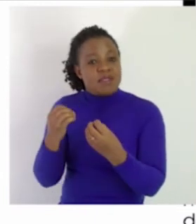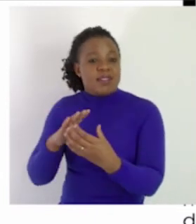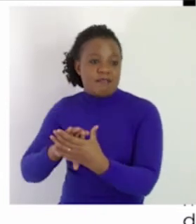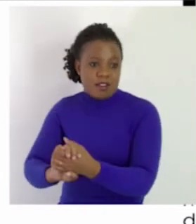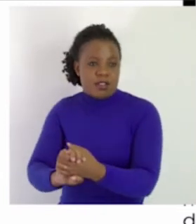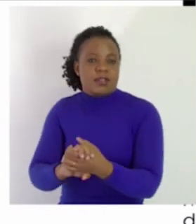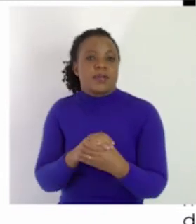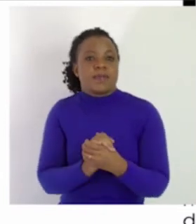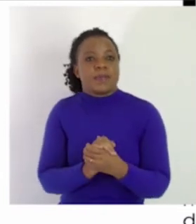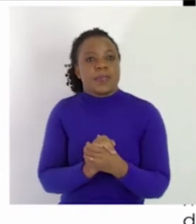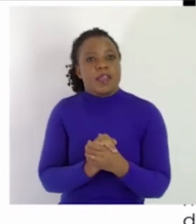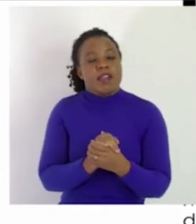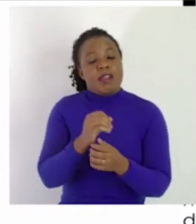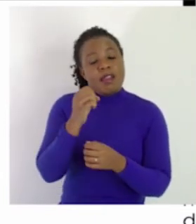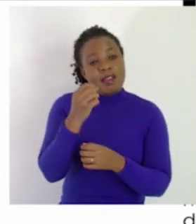nouns